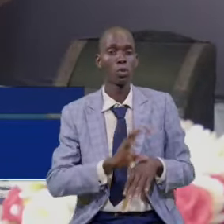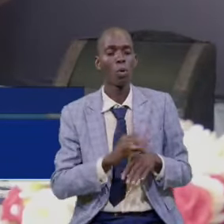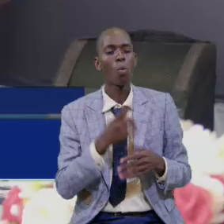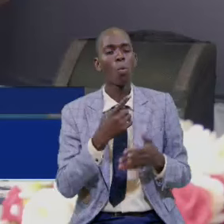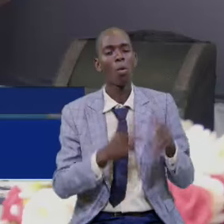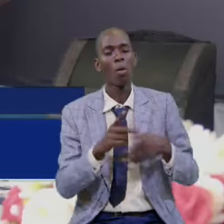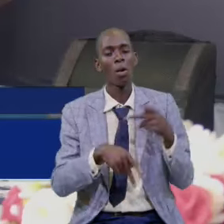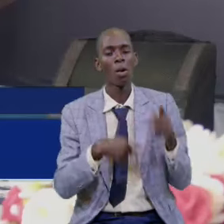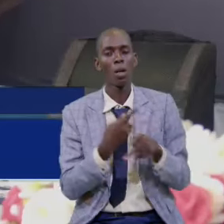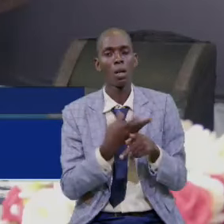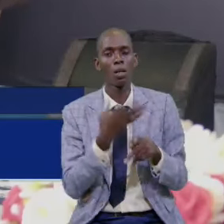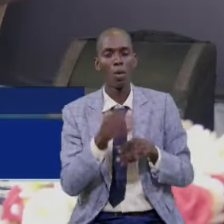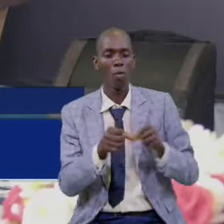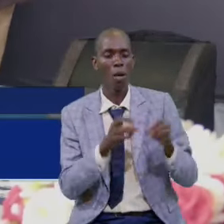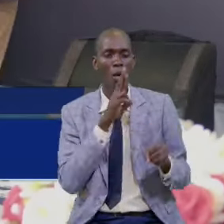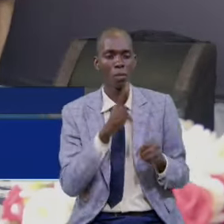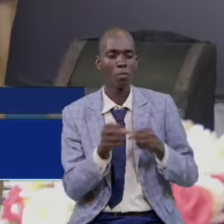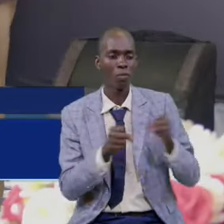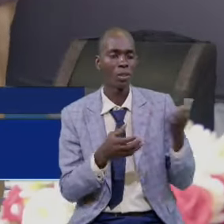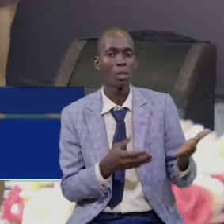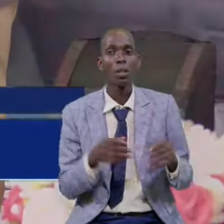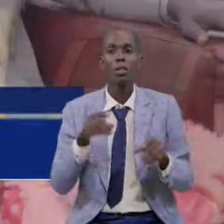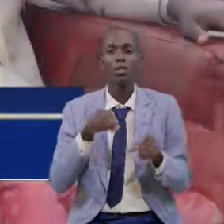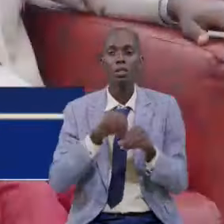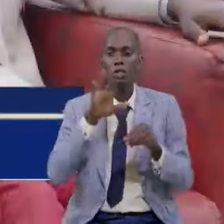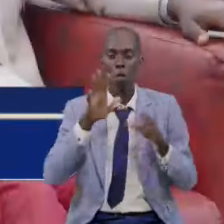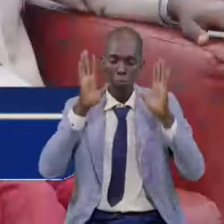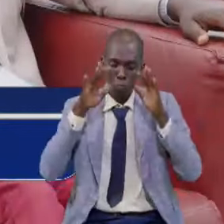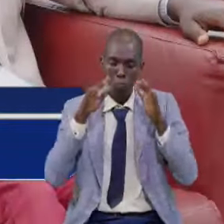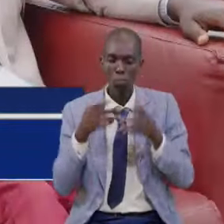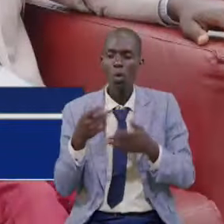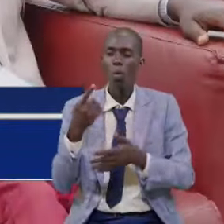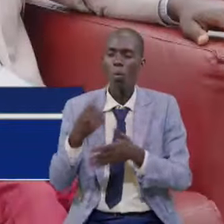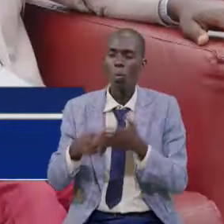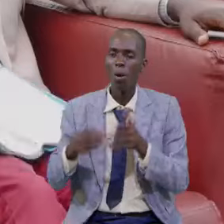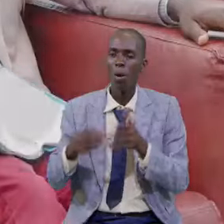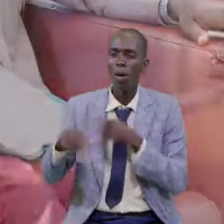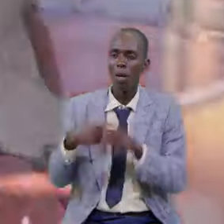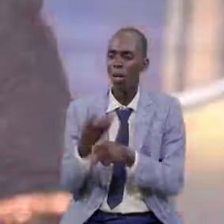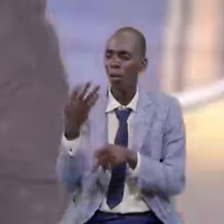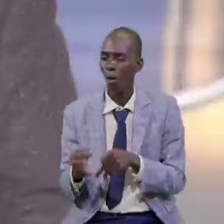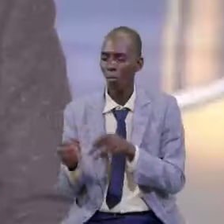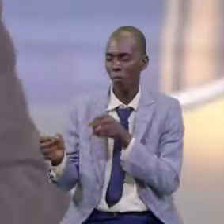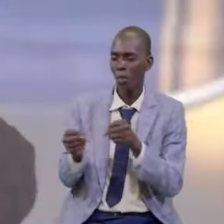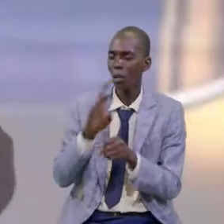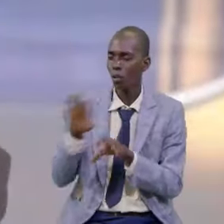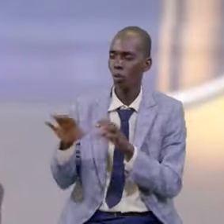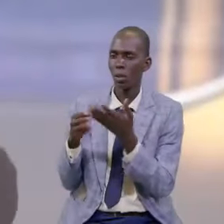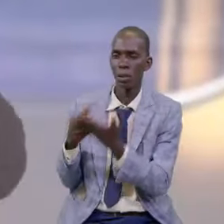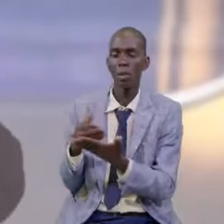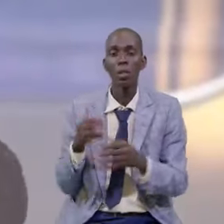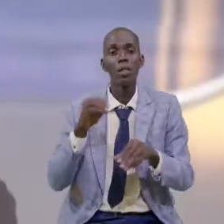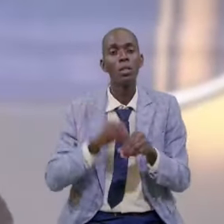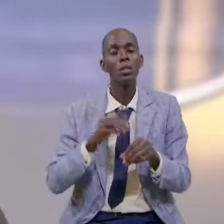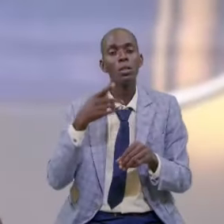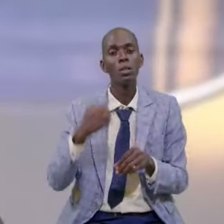worship center as a Muslim? What battle are you fighting in the palace as a leader? Is that